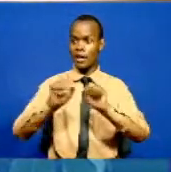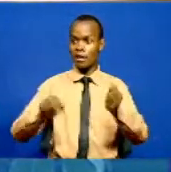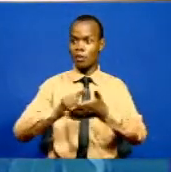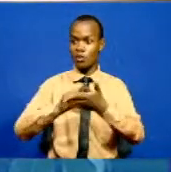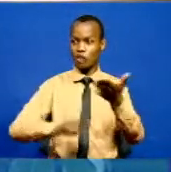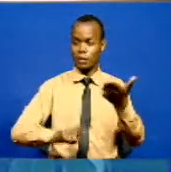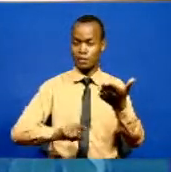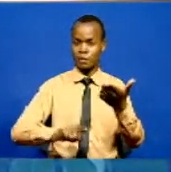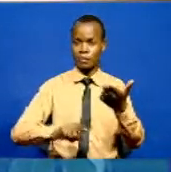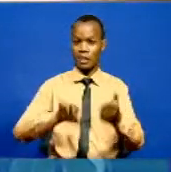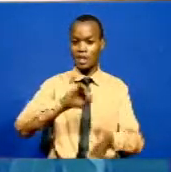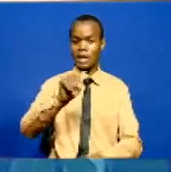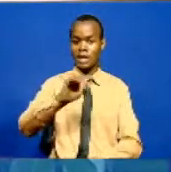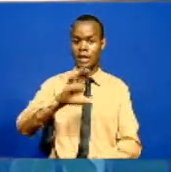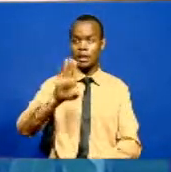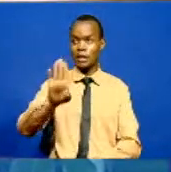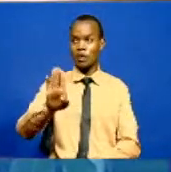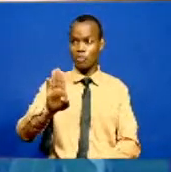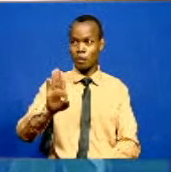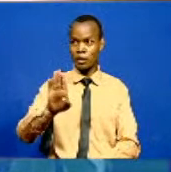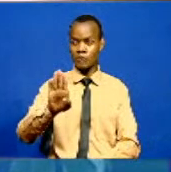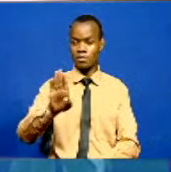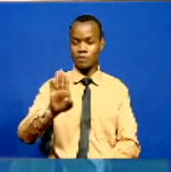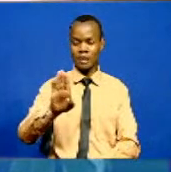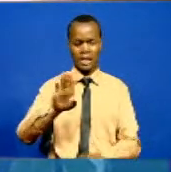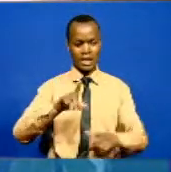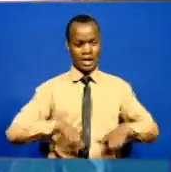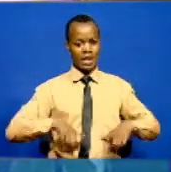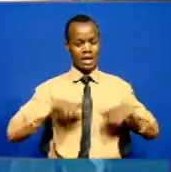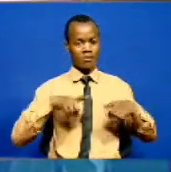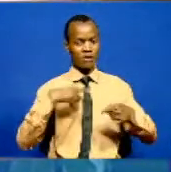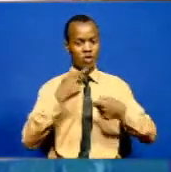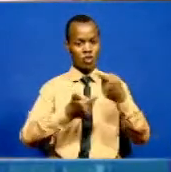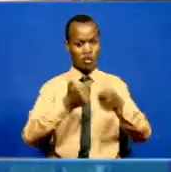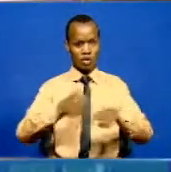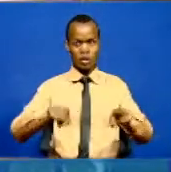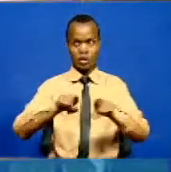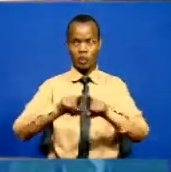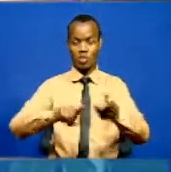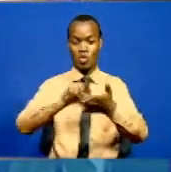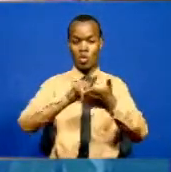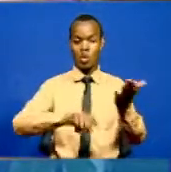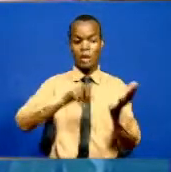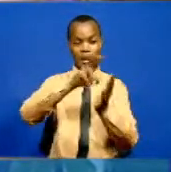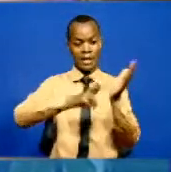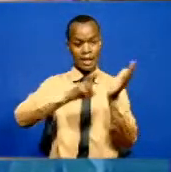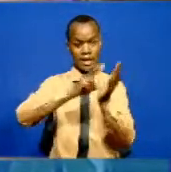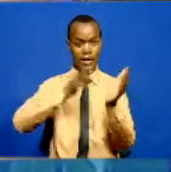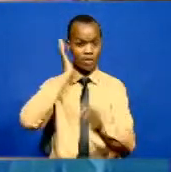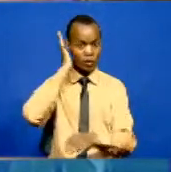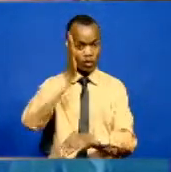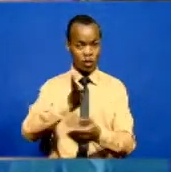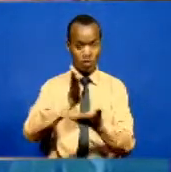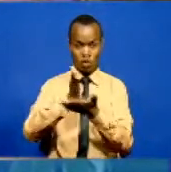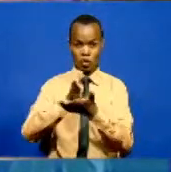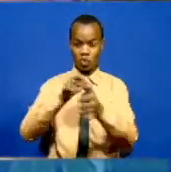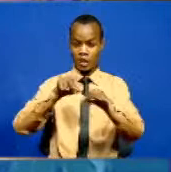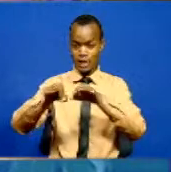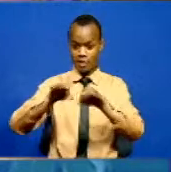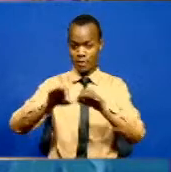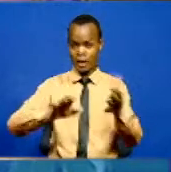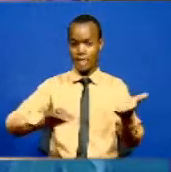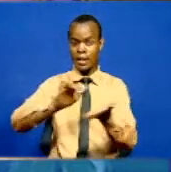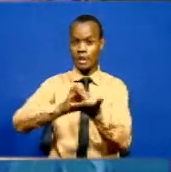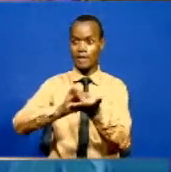going, when he was living, and what we're going to read about him is a demonstration that he